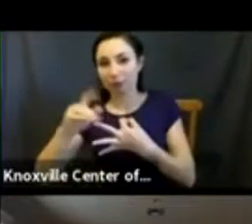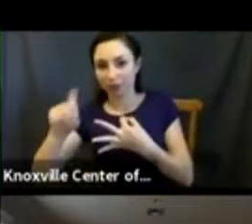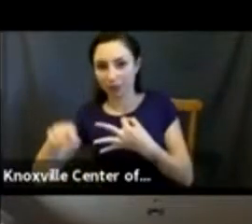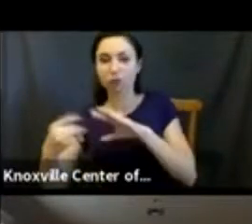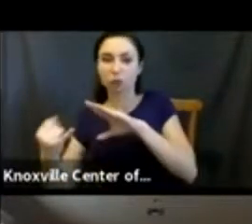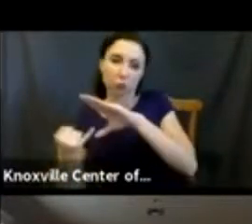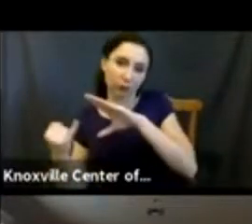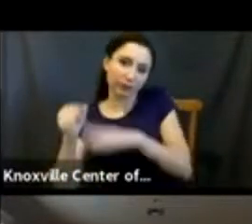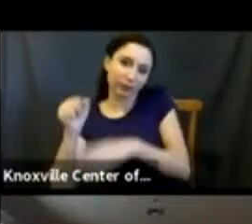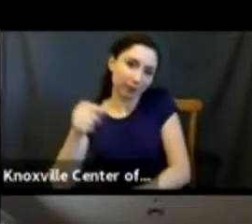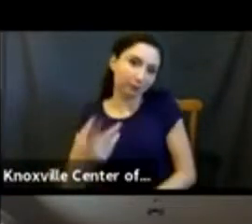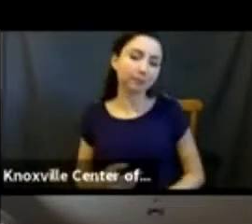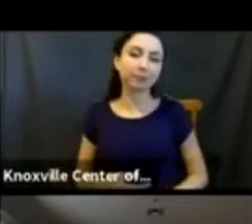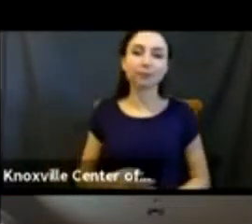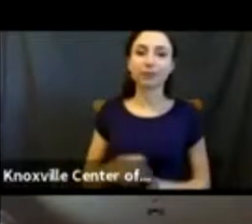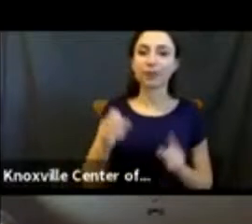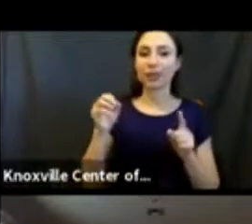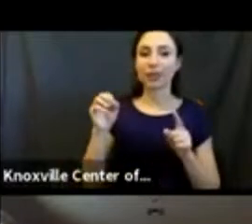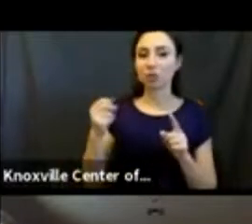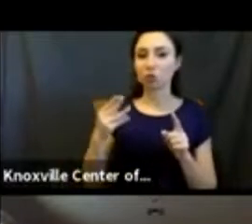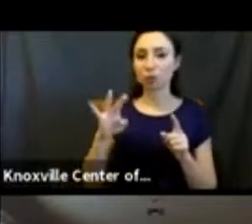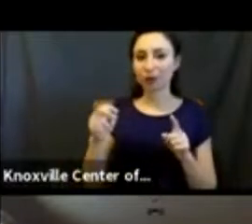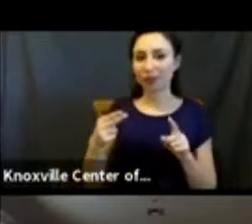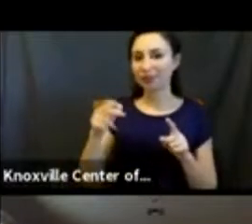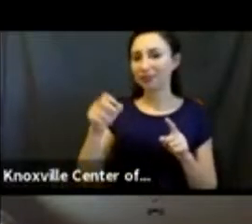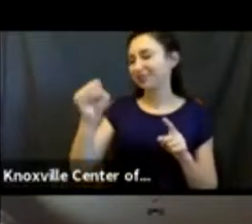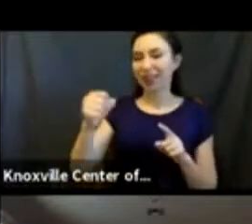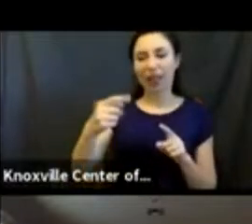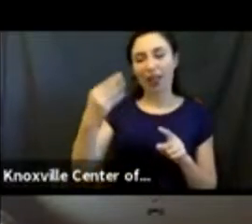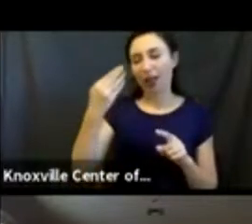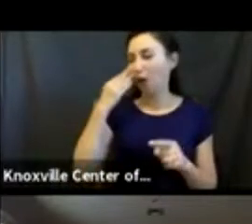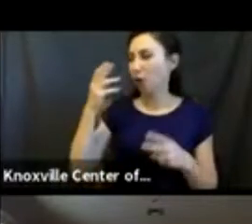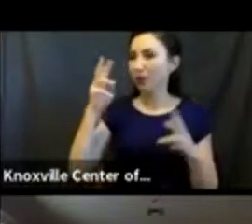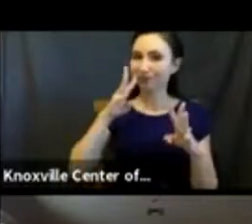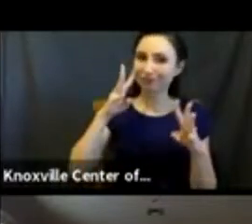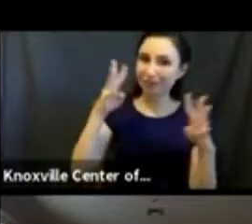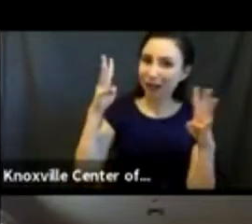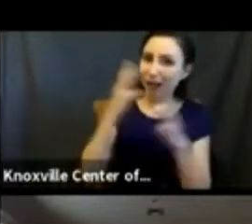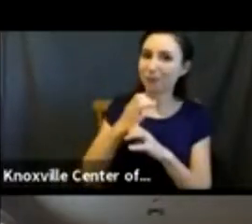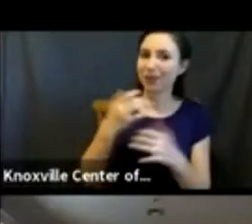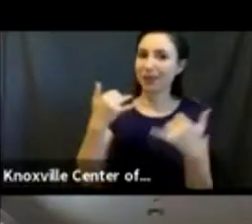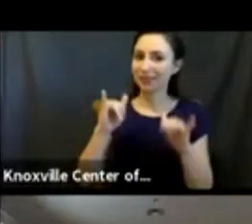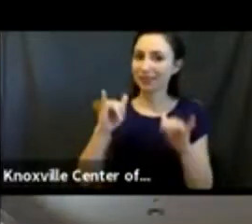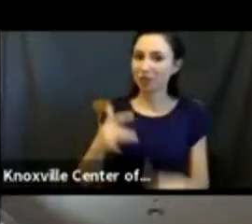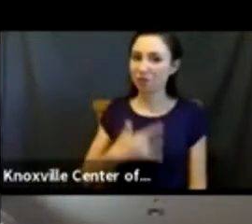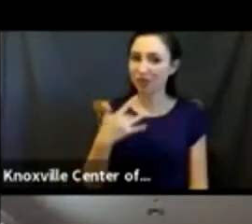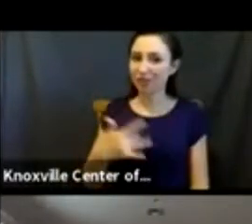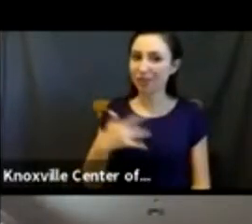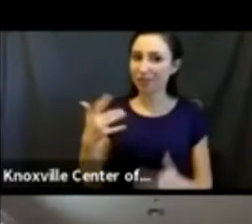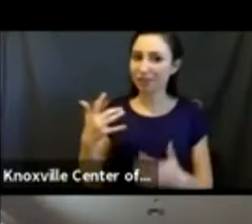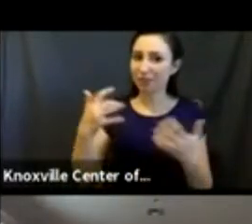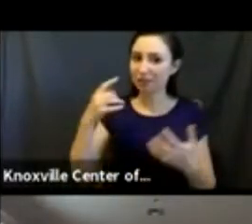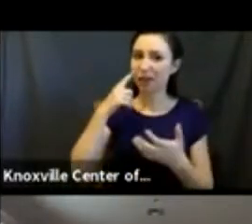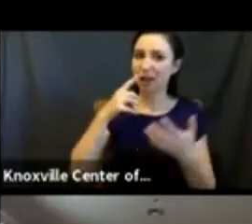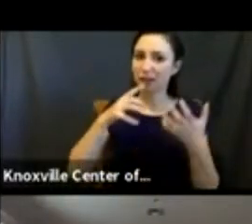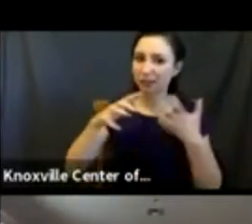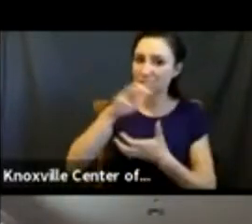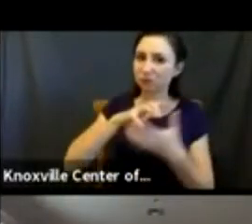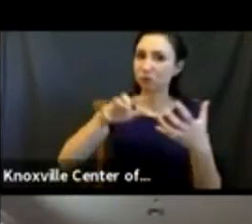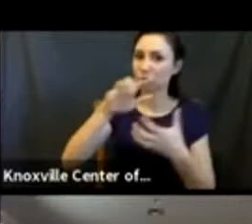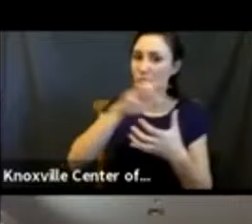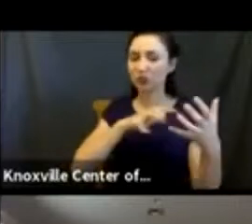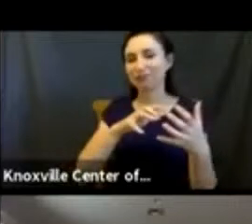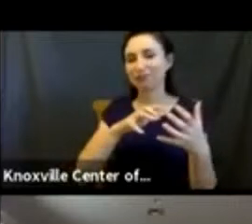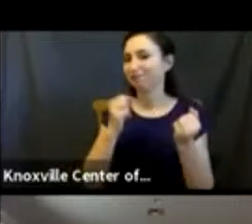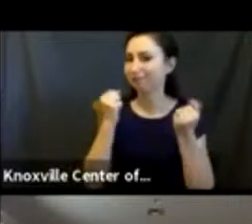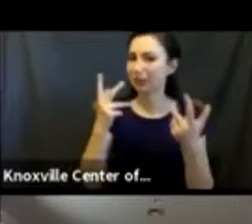right. Thank you. I still think there's a lot of, I mean, we all know this is complicated, but I still think there's a lot of confusion despite everybody's best